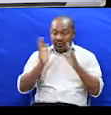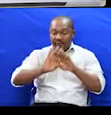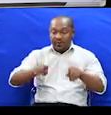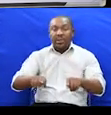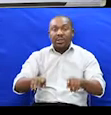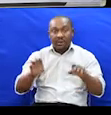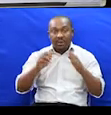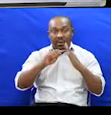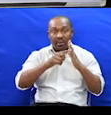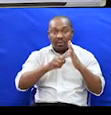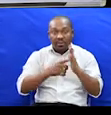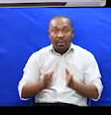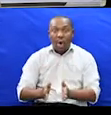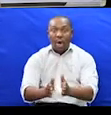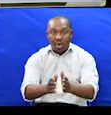This was